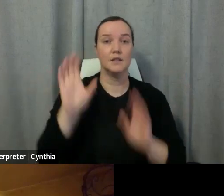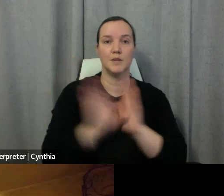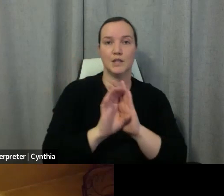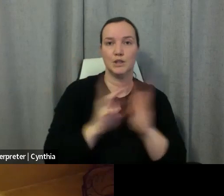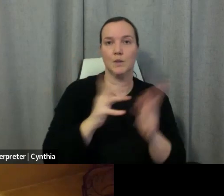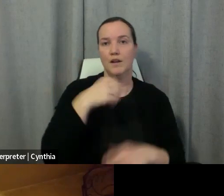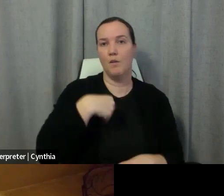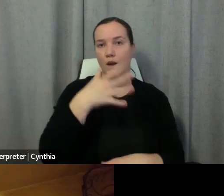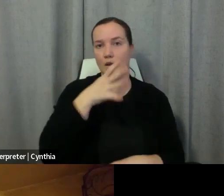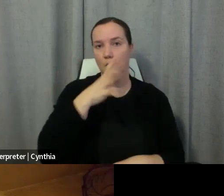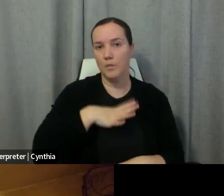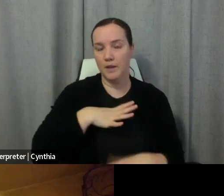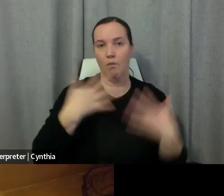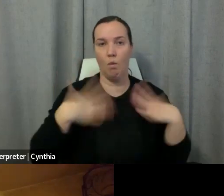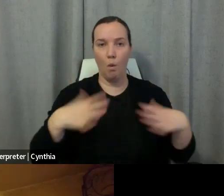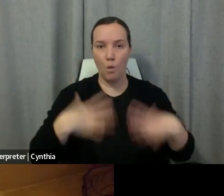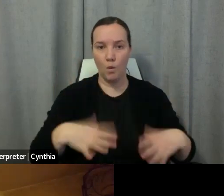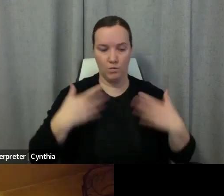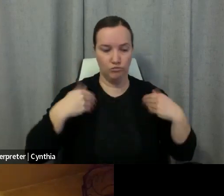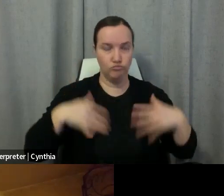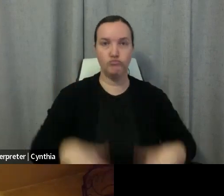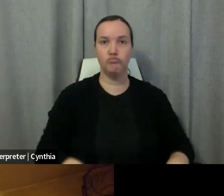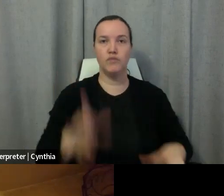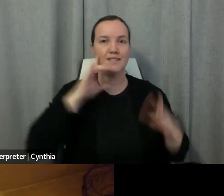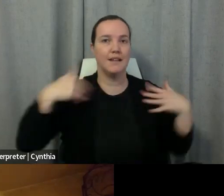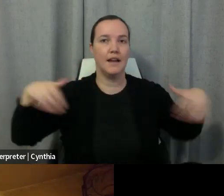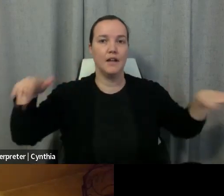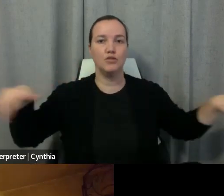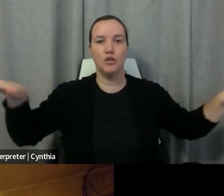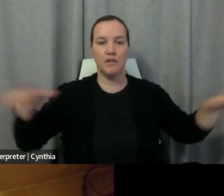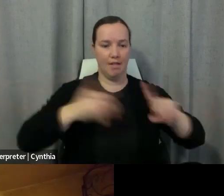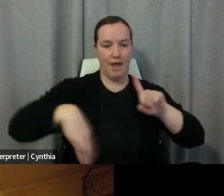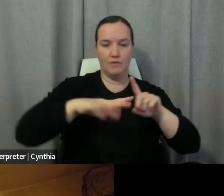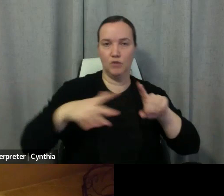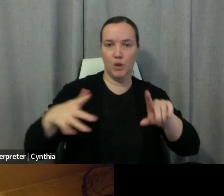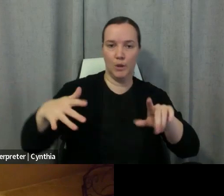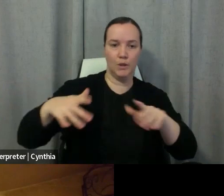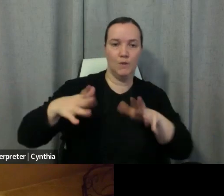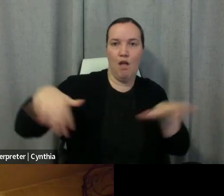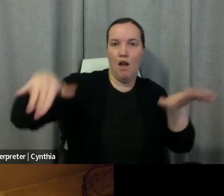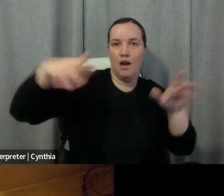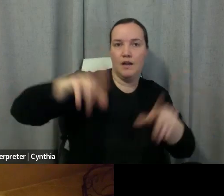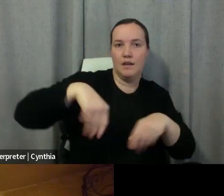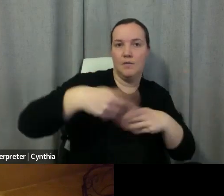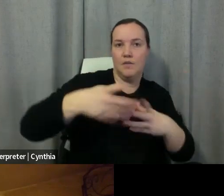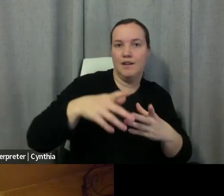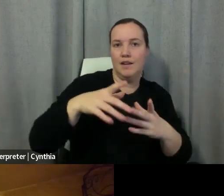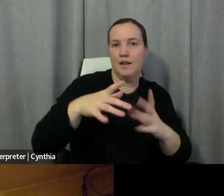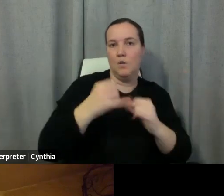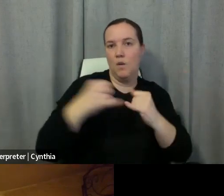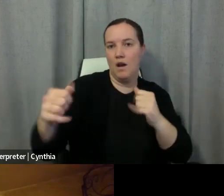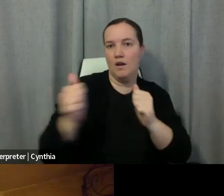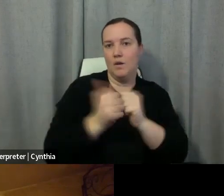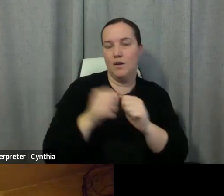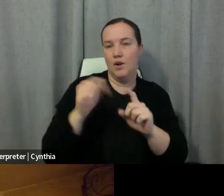clothed in sort of angelic appearance, floating across the land, sort of carrying telegraph wires with her. And the idea is this is